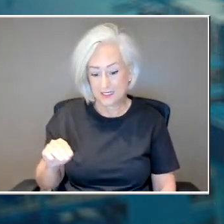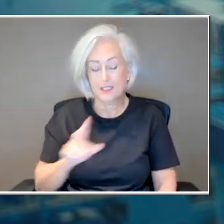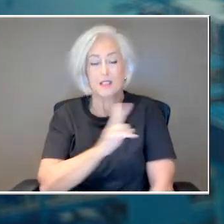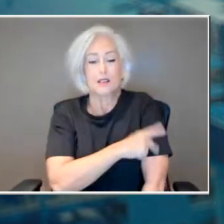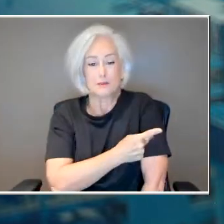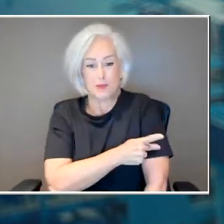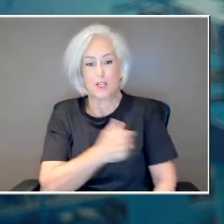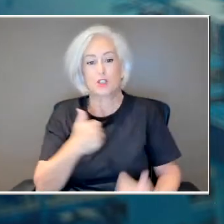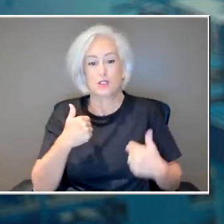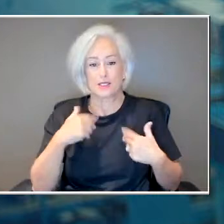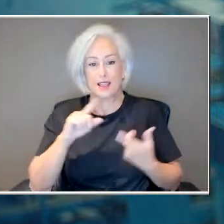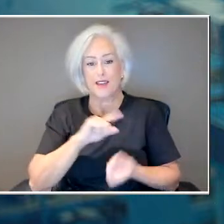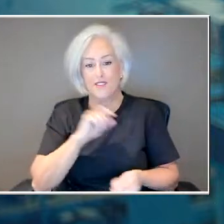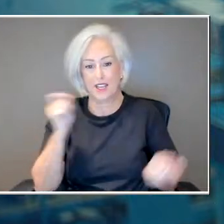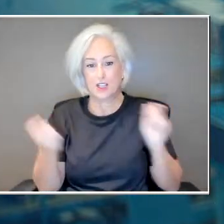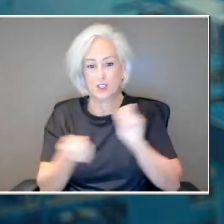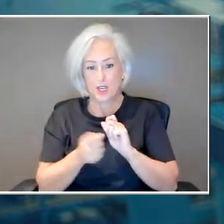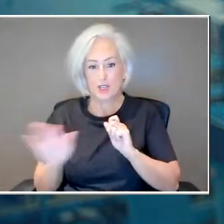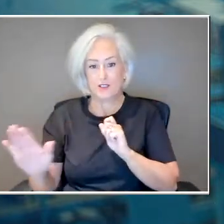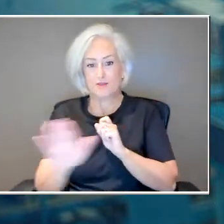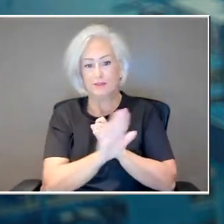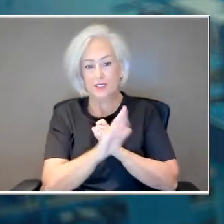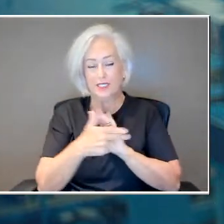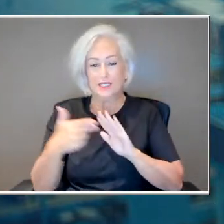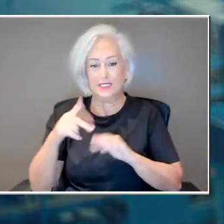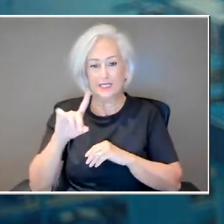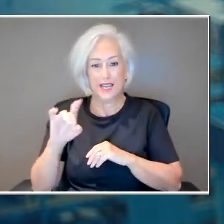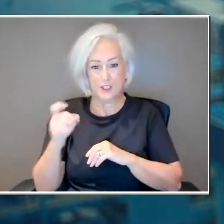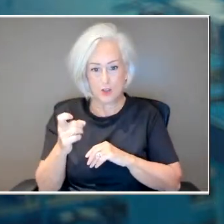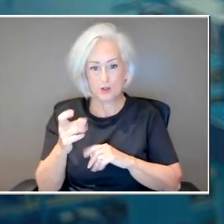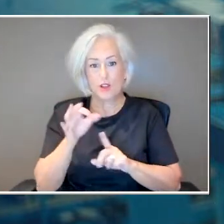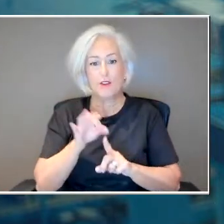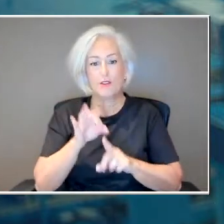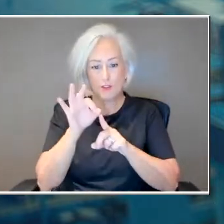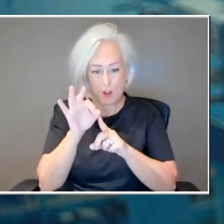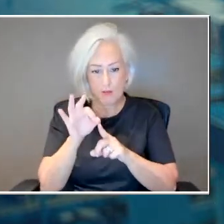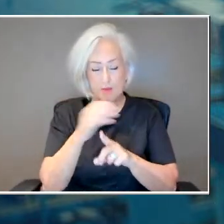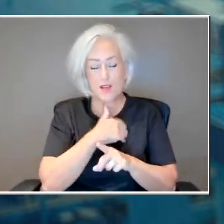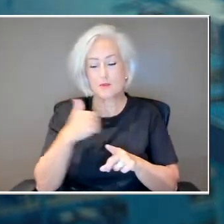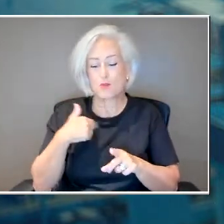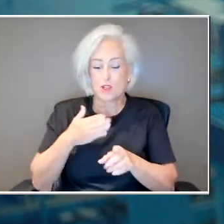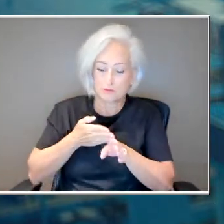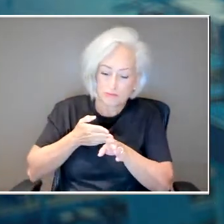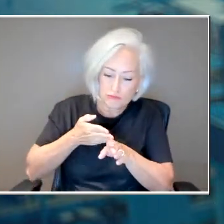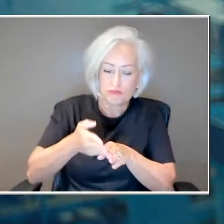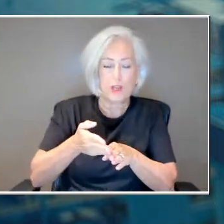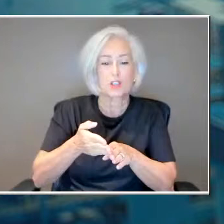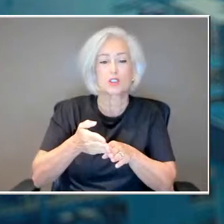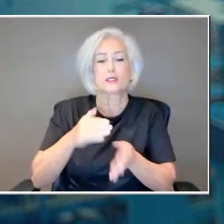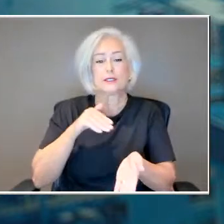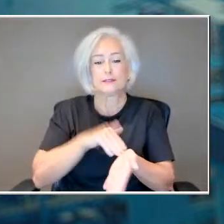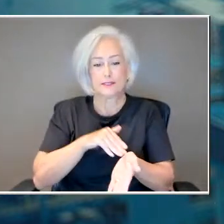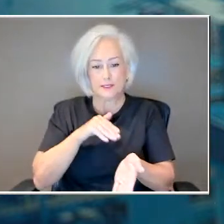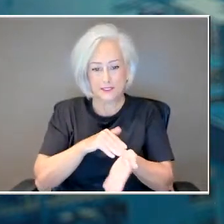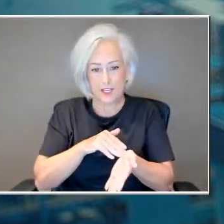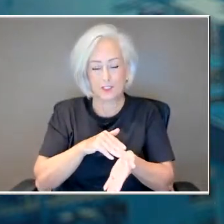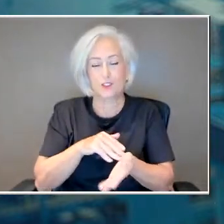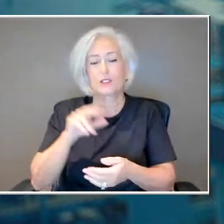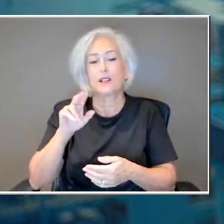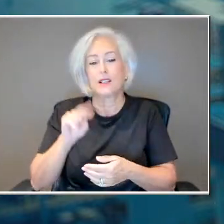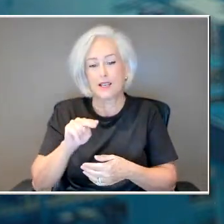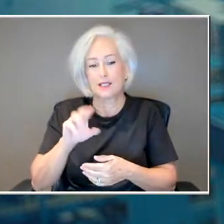when they have a second opinion by a breast specialist at an NCI-designated cancer center. So those are very specifically the things